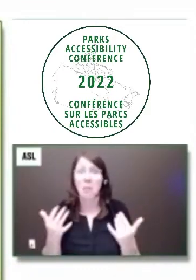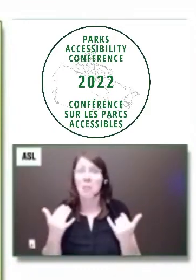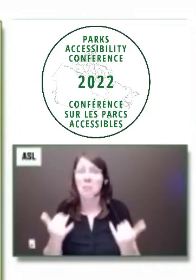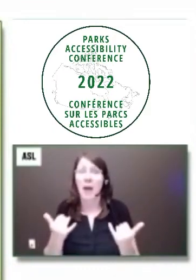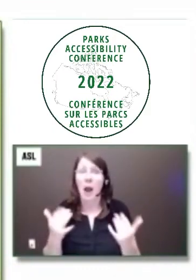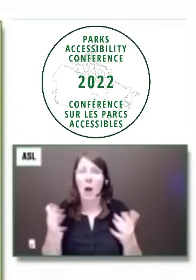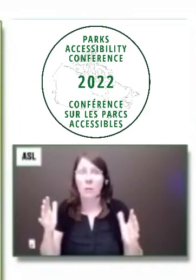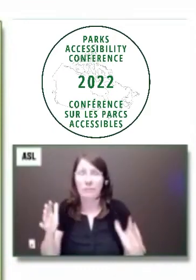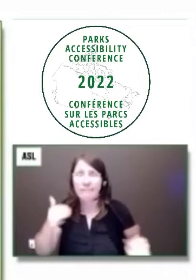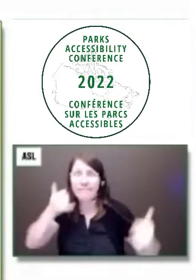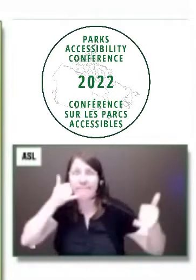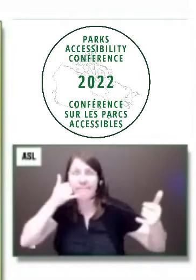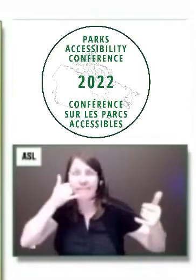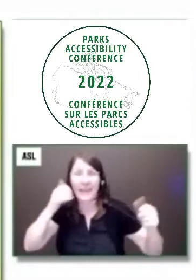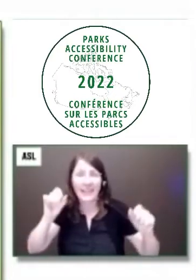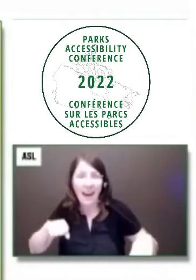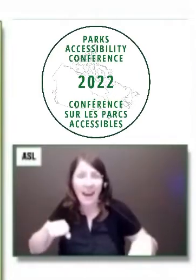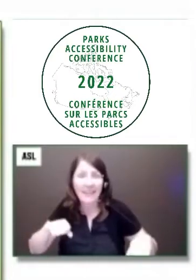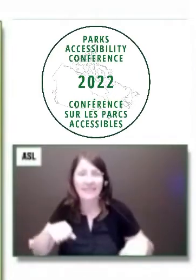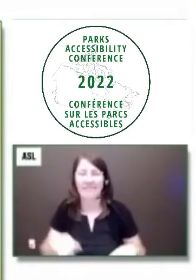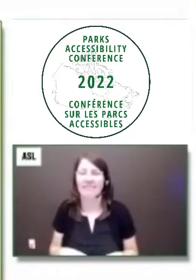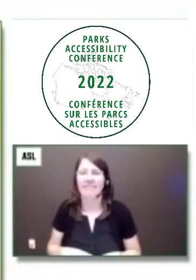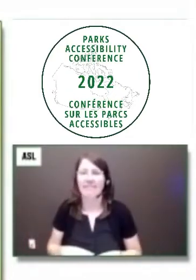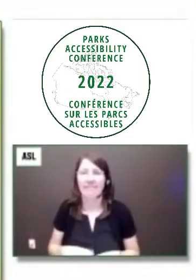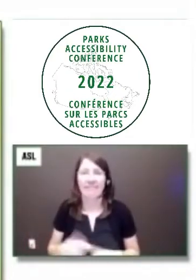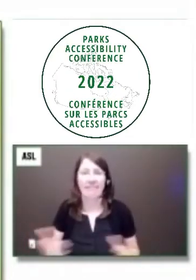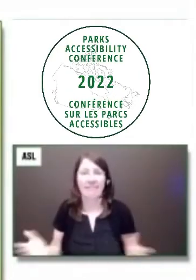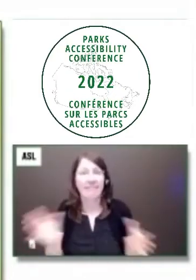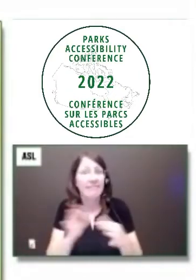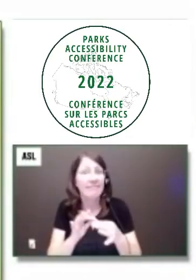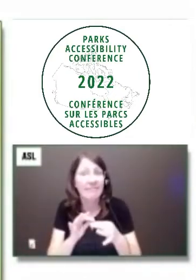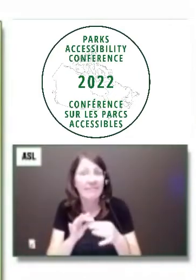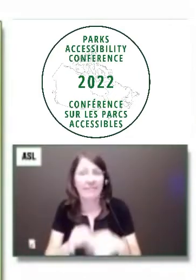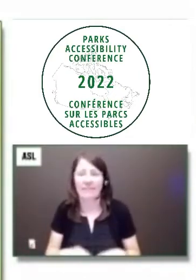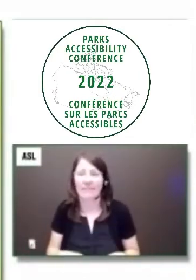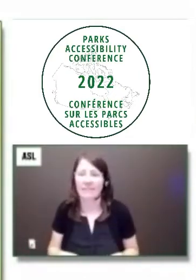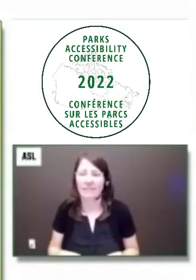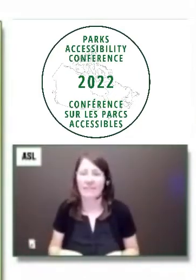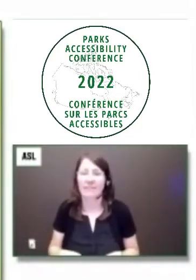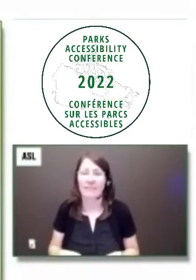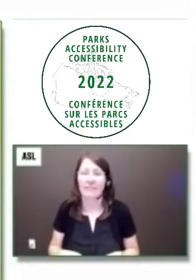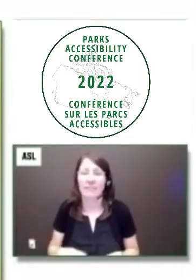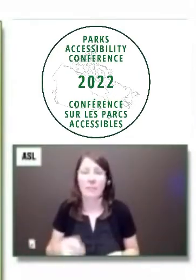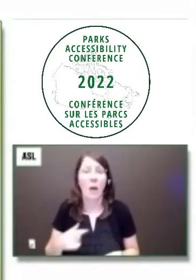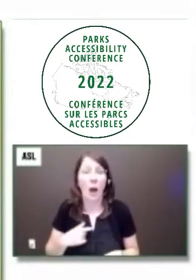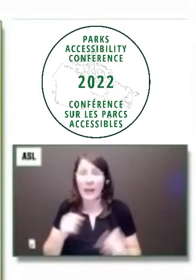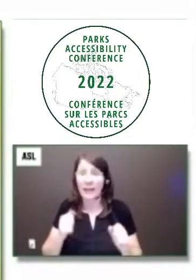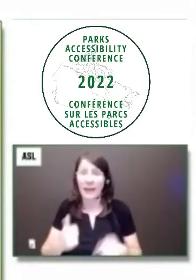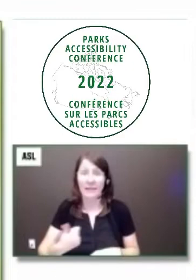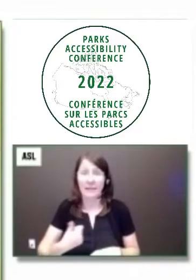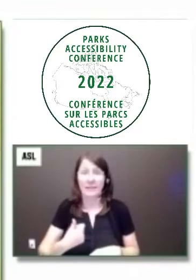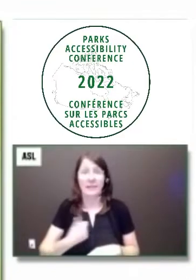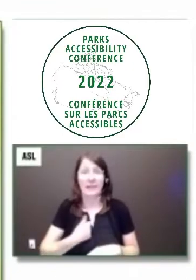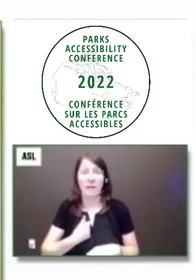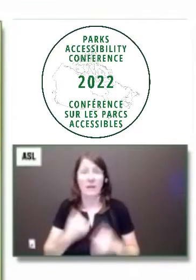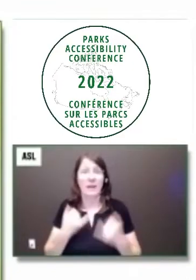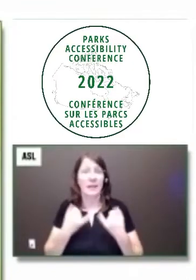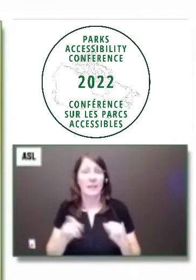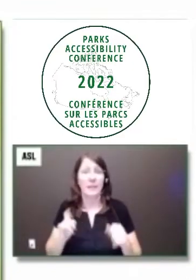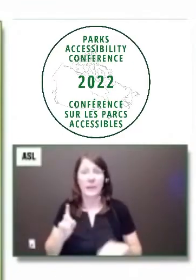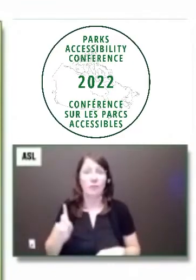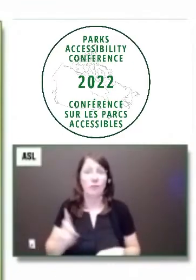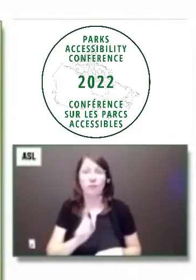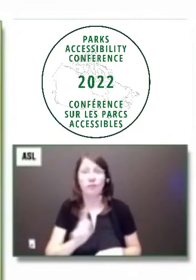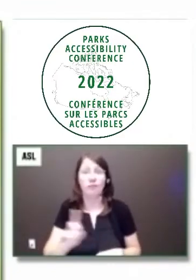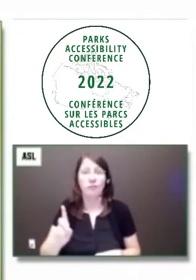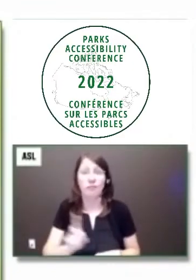It's good that, I can be safe on my own, where I can connect with anybody. But in